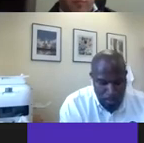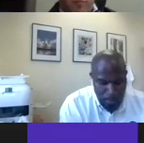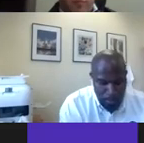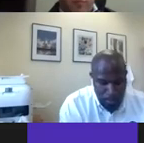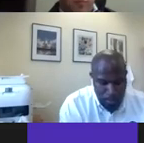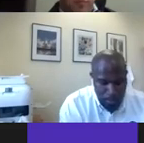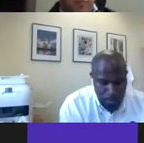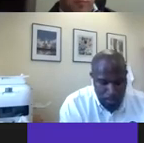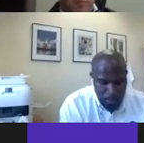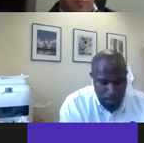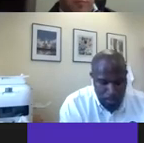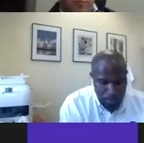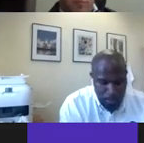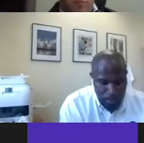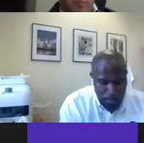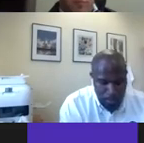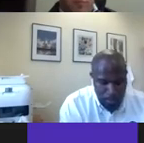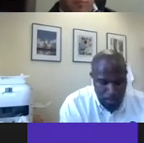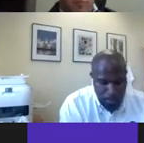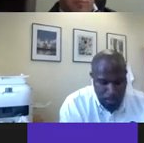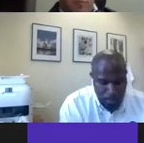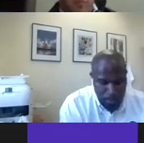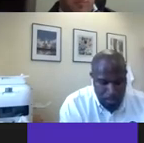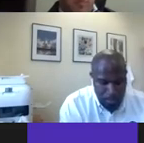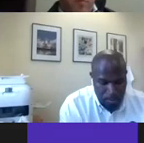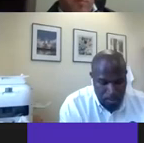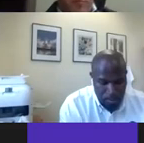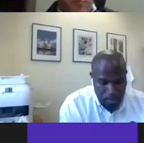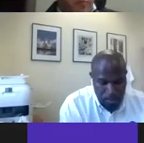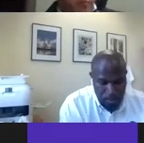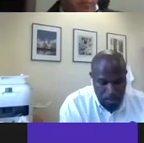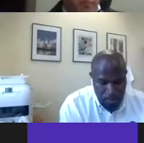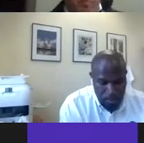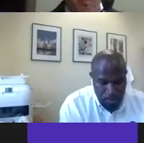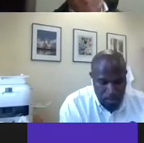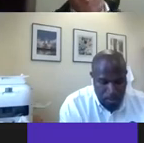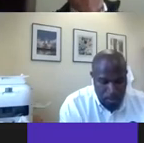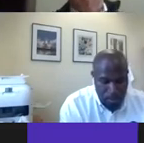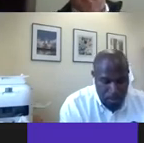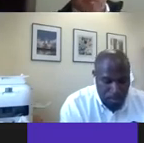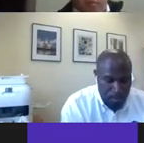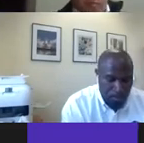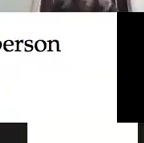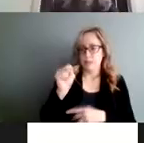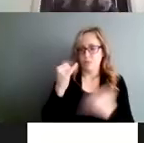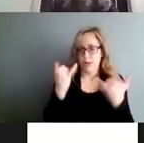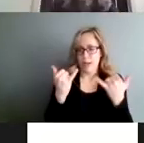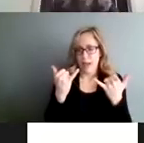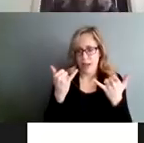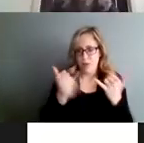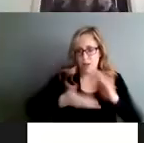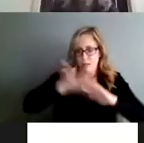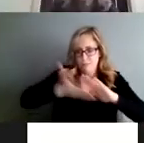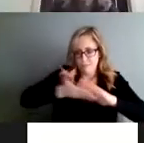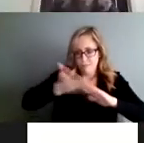for transportation jobs. So we have 35 buses in operation right now. We're attempting to